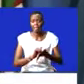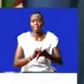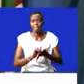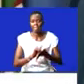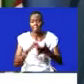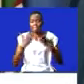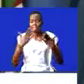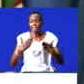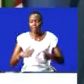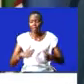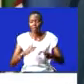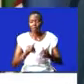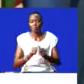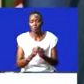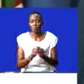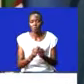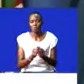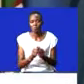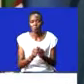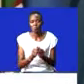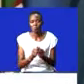the people